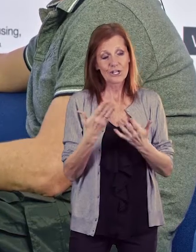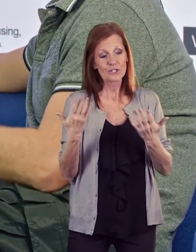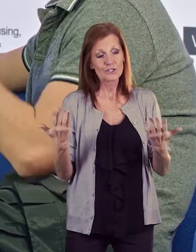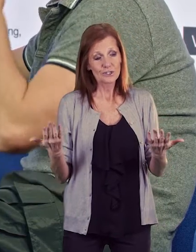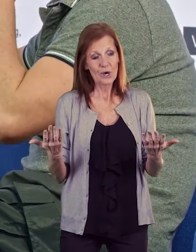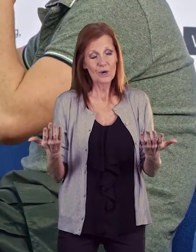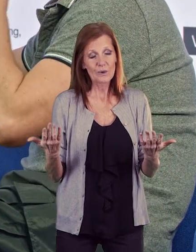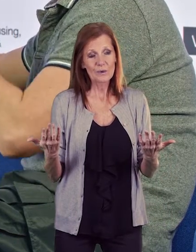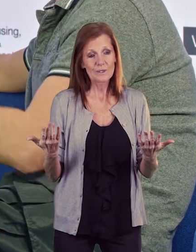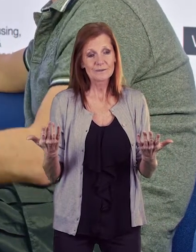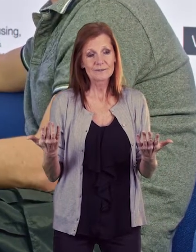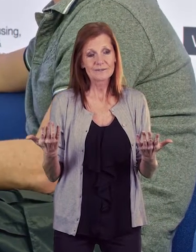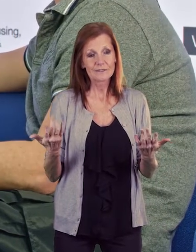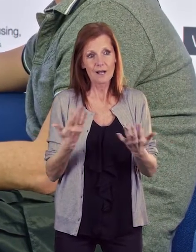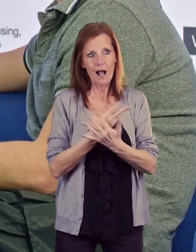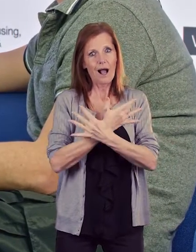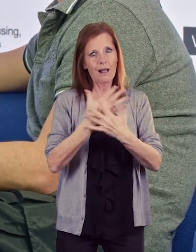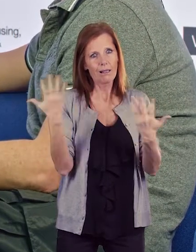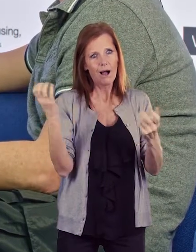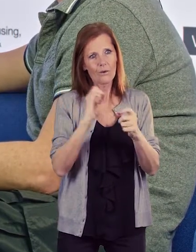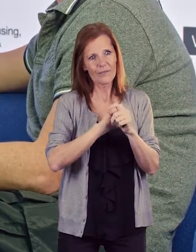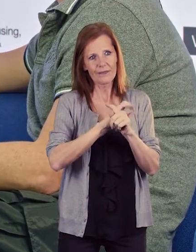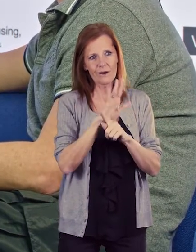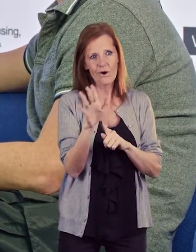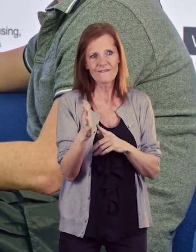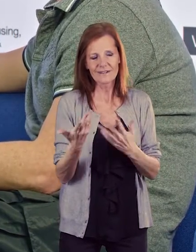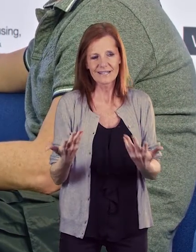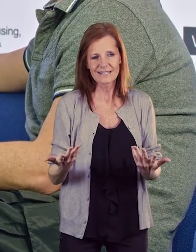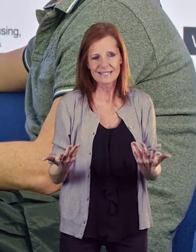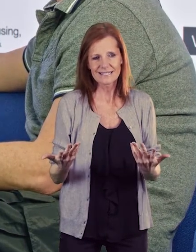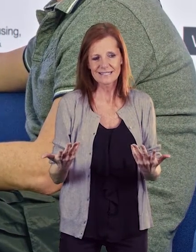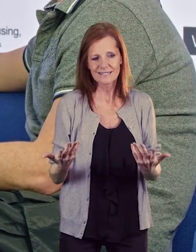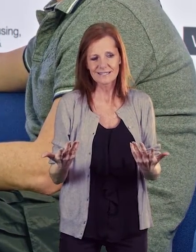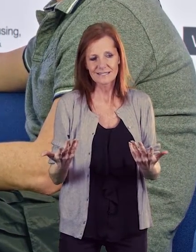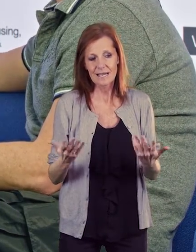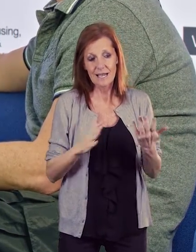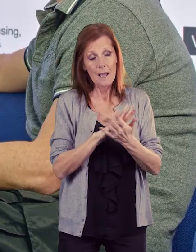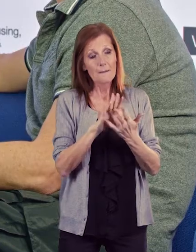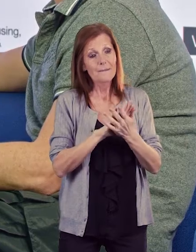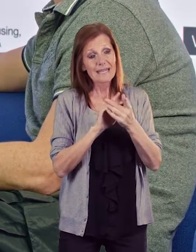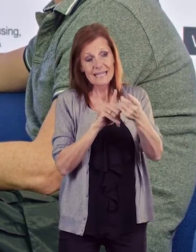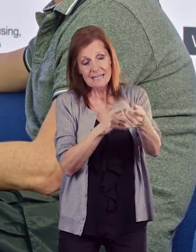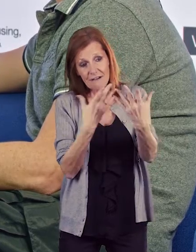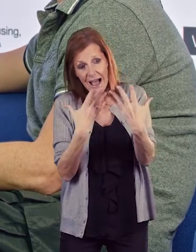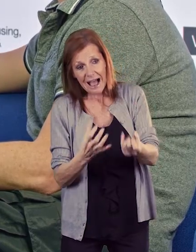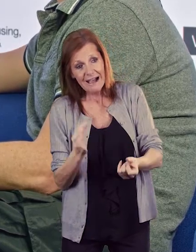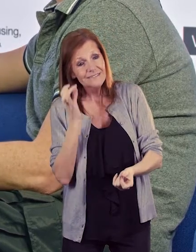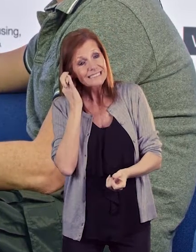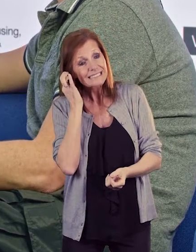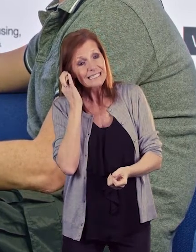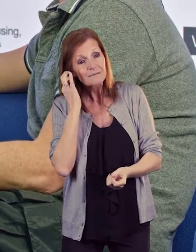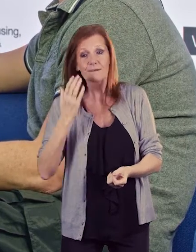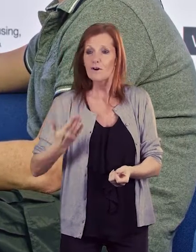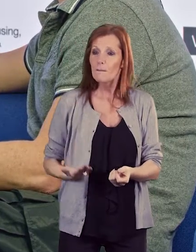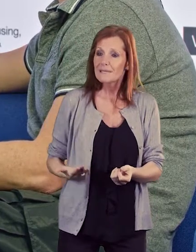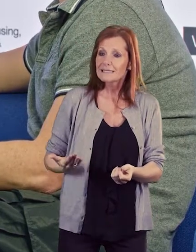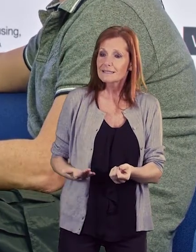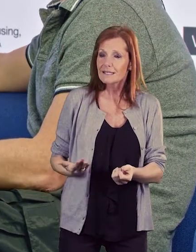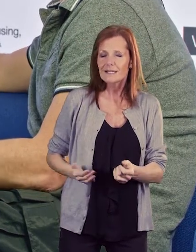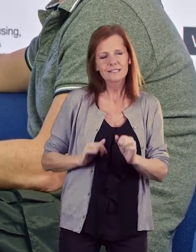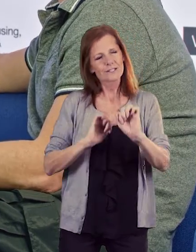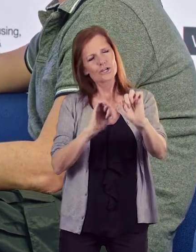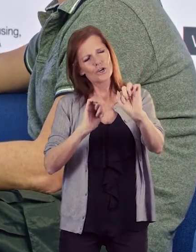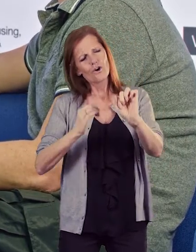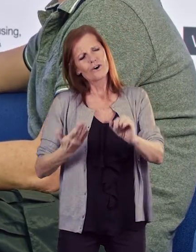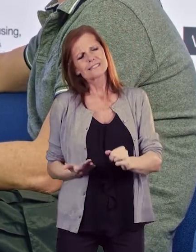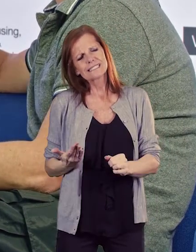of that, obviously there's been a lot going on with COVID at the moment. Is there any top tips that you might have for businesses? What are